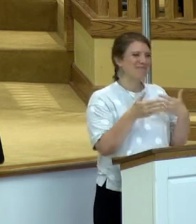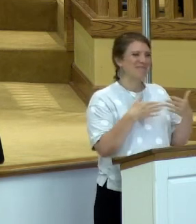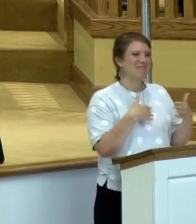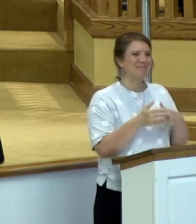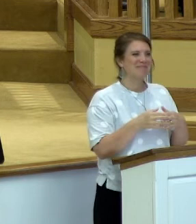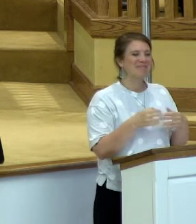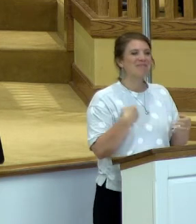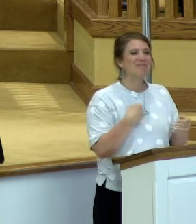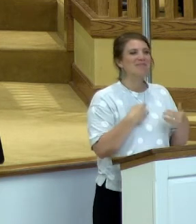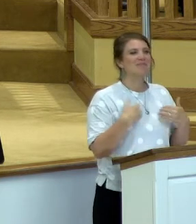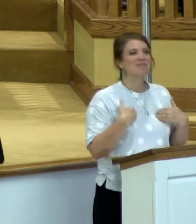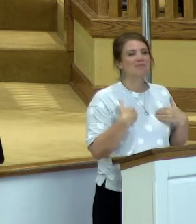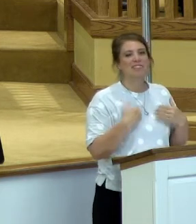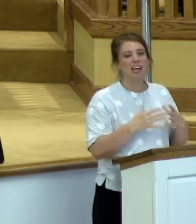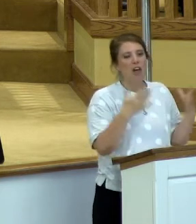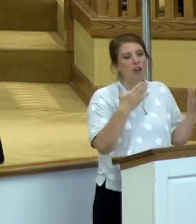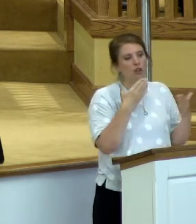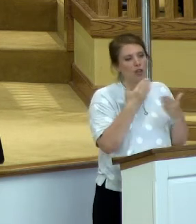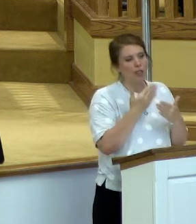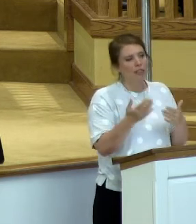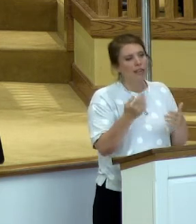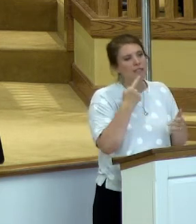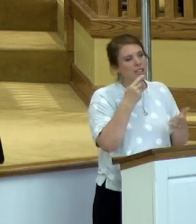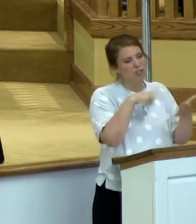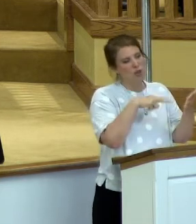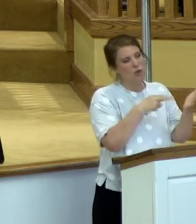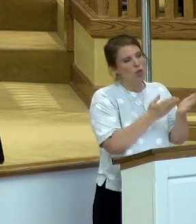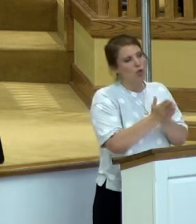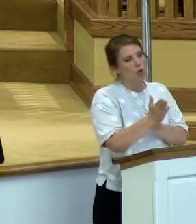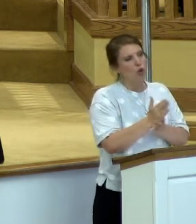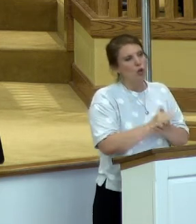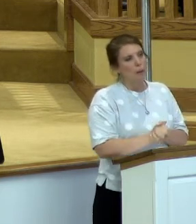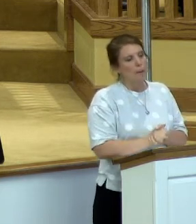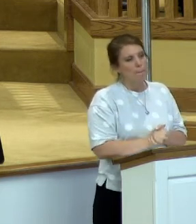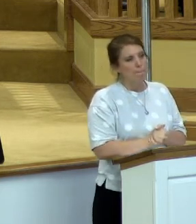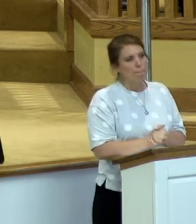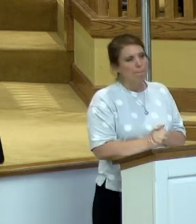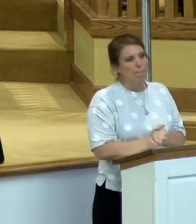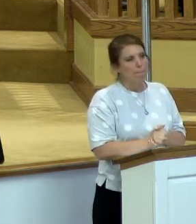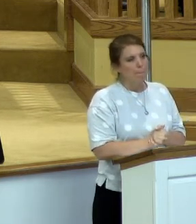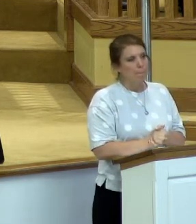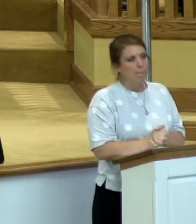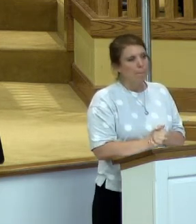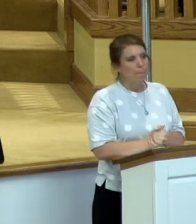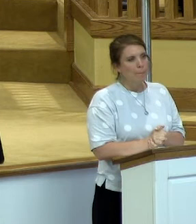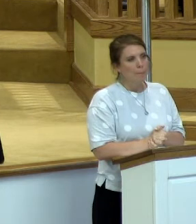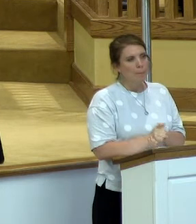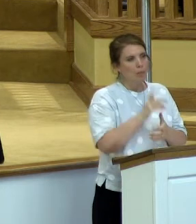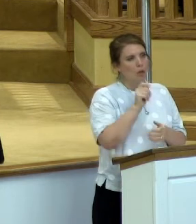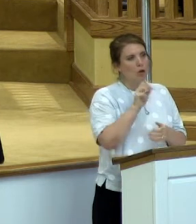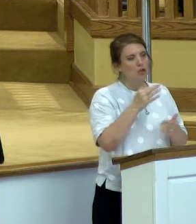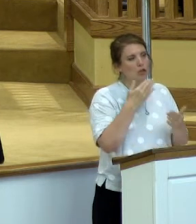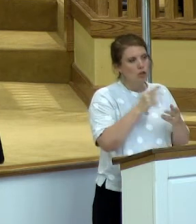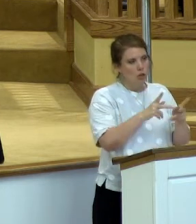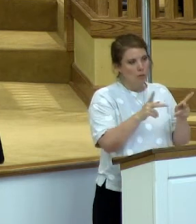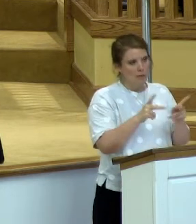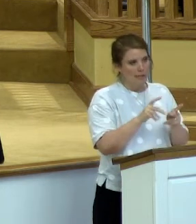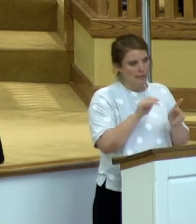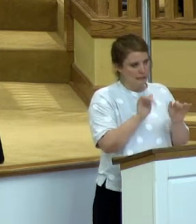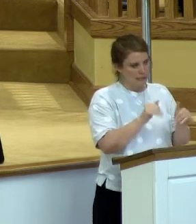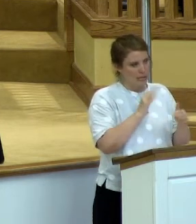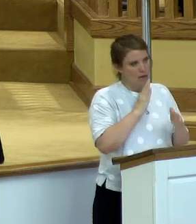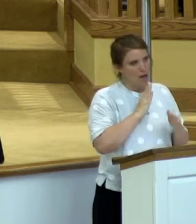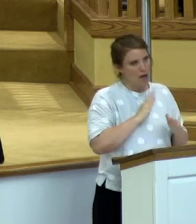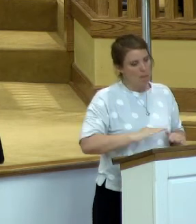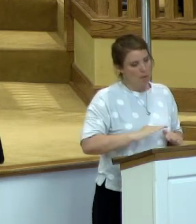Anyway, we had a lot of good things said, so I'm just going to read through them here, and we'll go with that. So the altar is a good place to stay